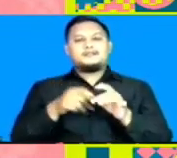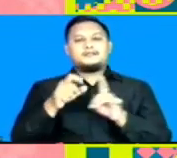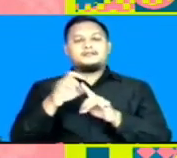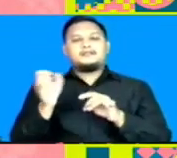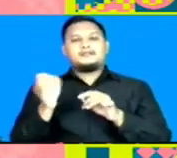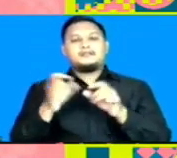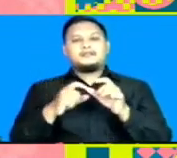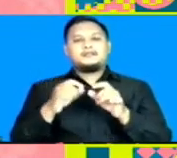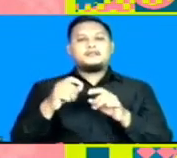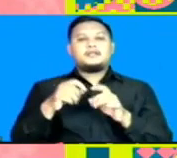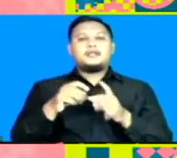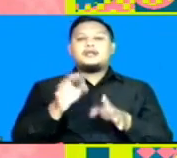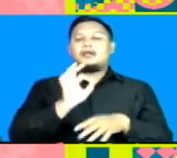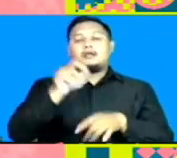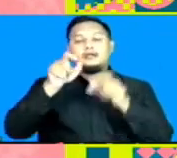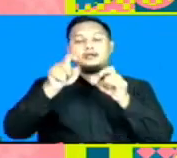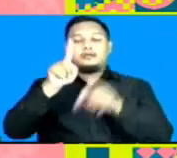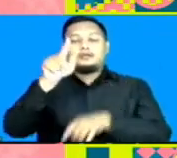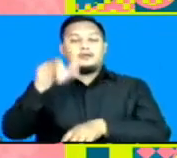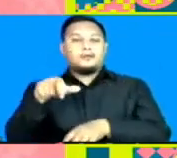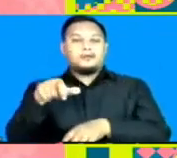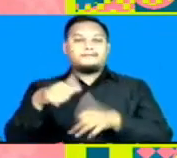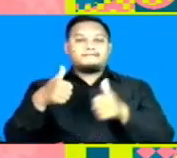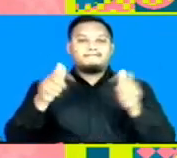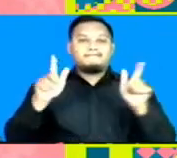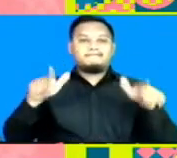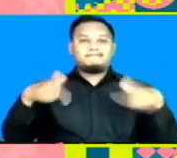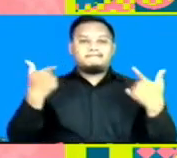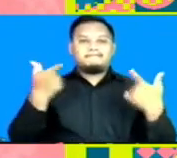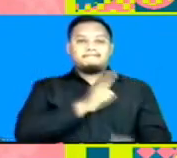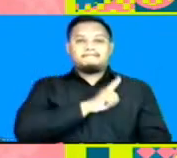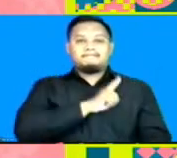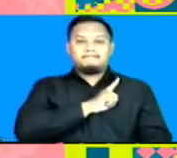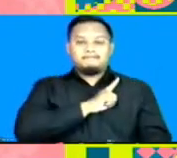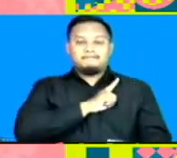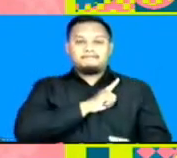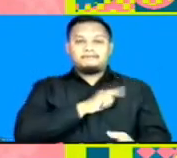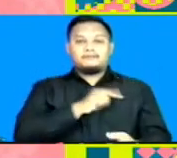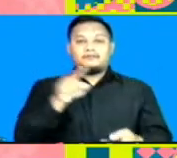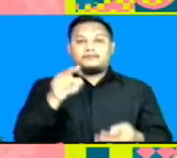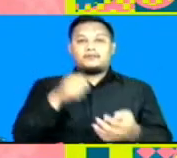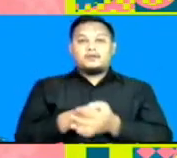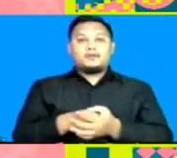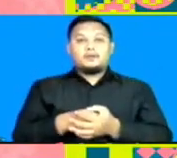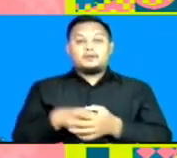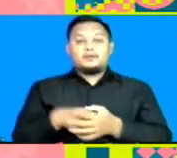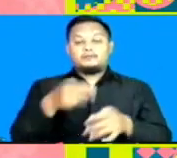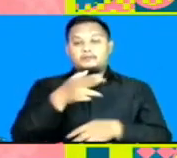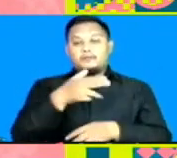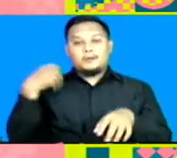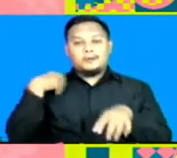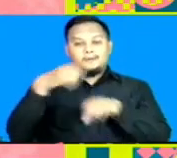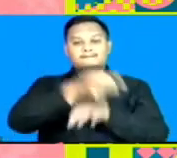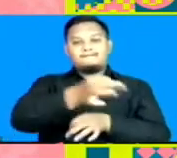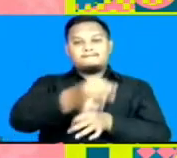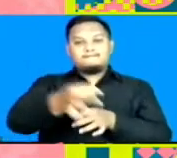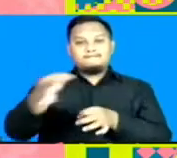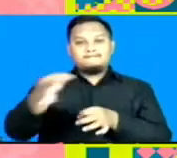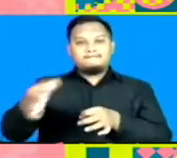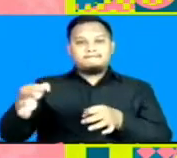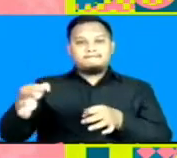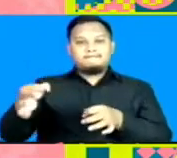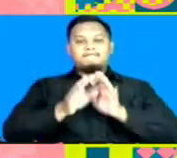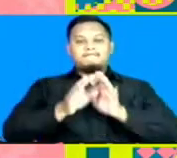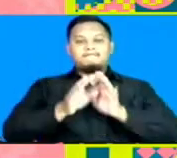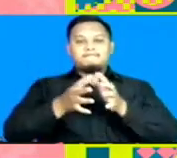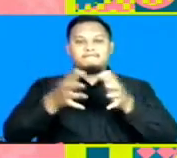world, the biggest archipelago in the world, and look at what Indonesia has done, brought all those islands together. And so I will